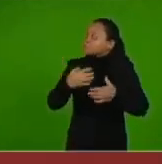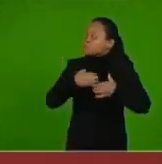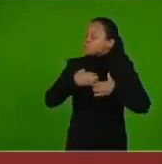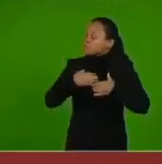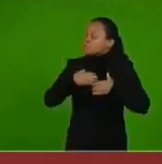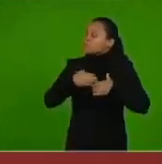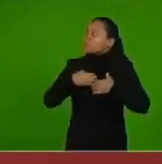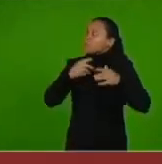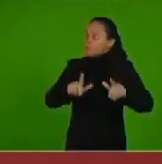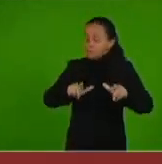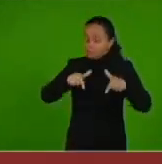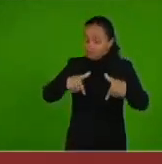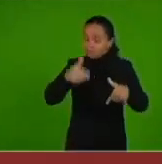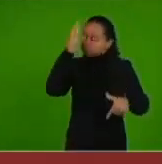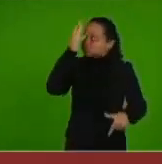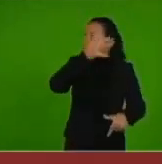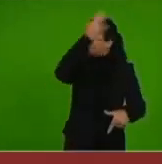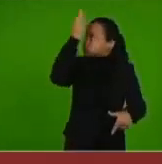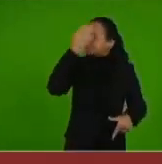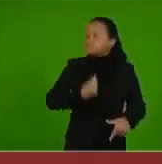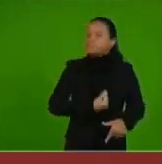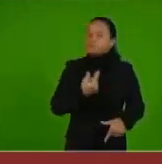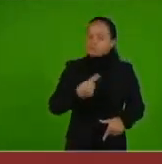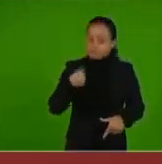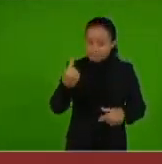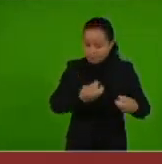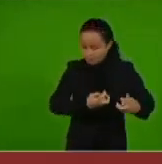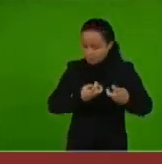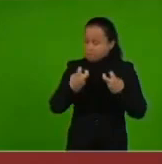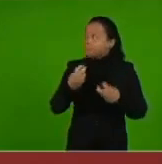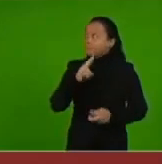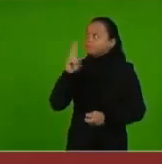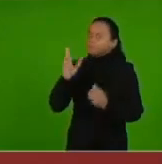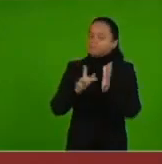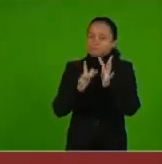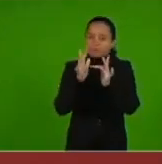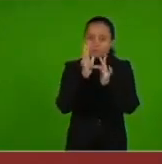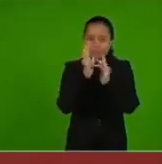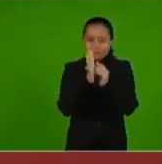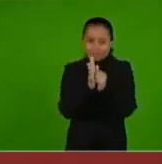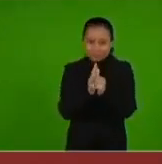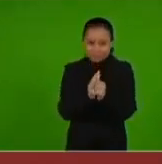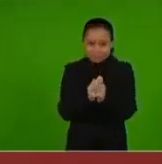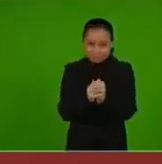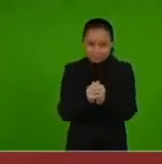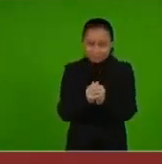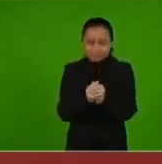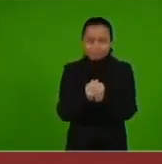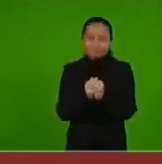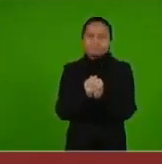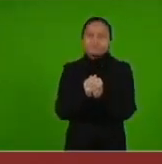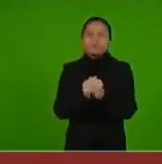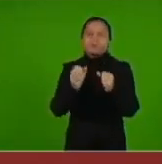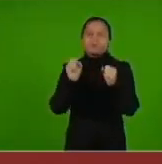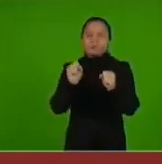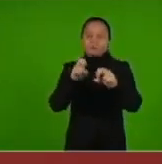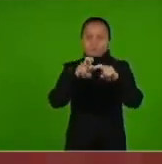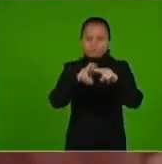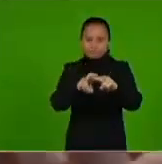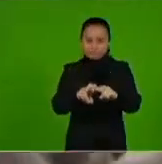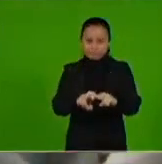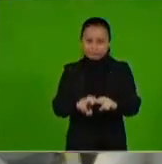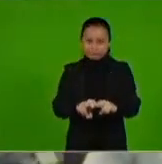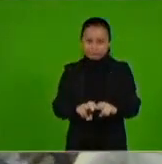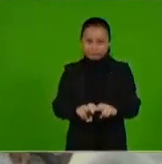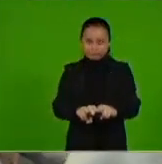for the operation of this Holy Spirit upon us, is a plea that we say in the name of the Lord Jesus. Amen. The church